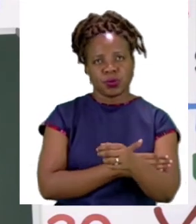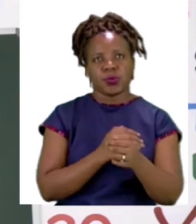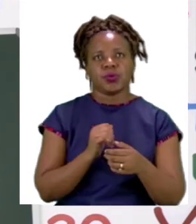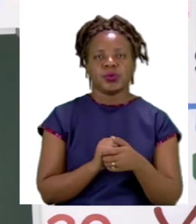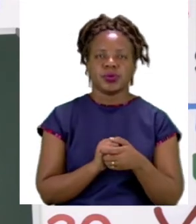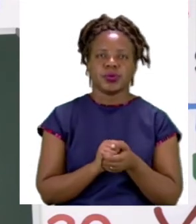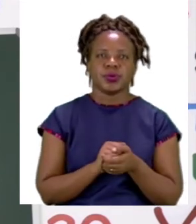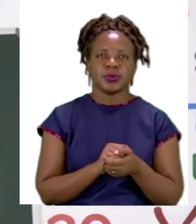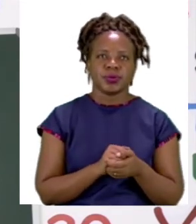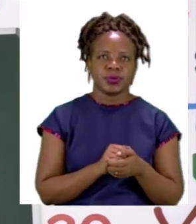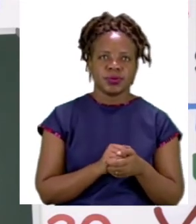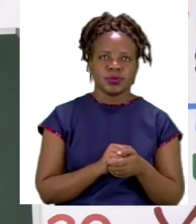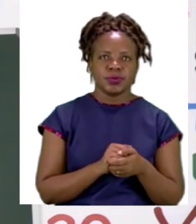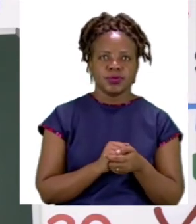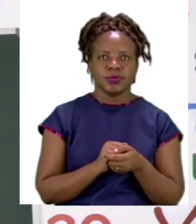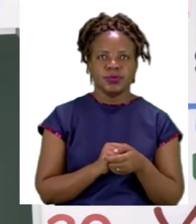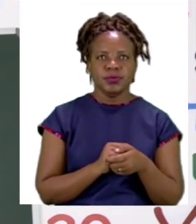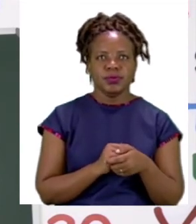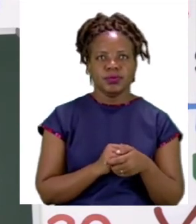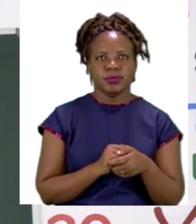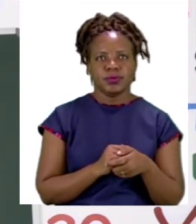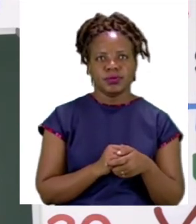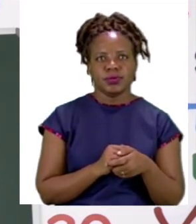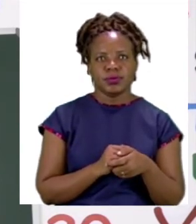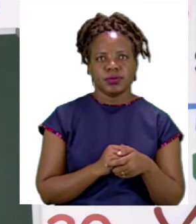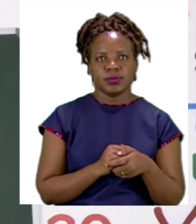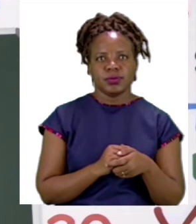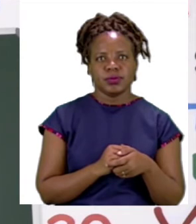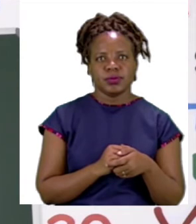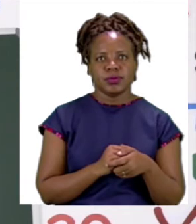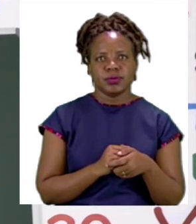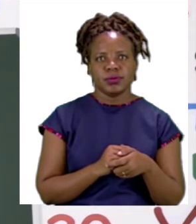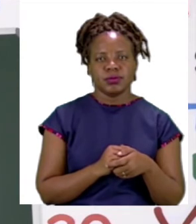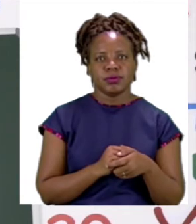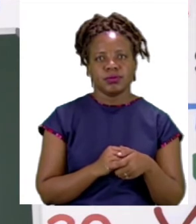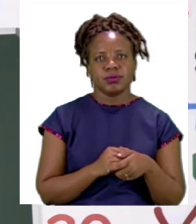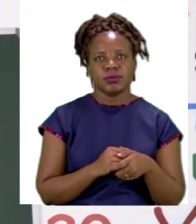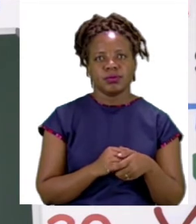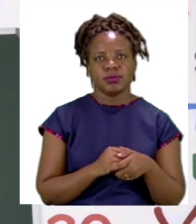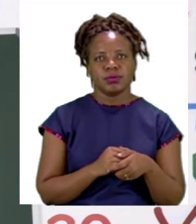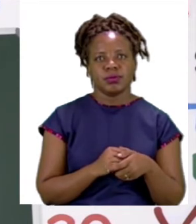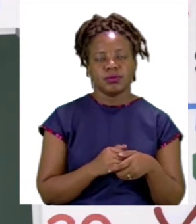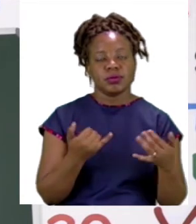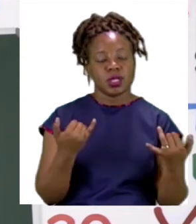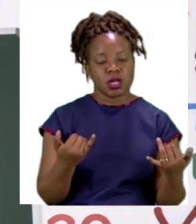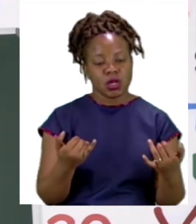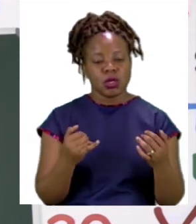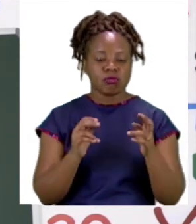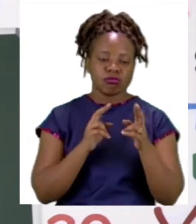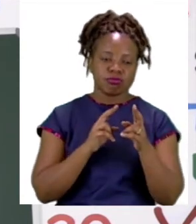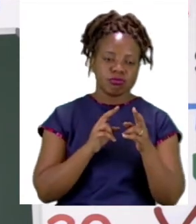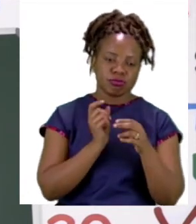stop. So, I have talked about the house and I've said what it is built out